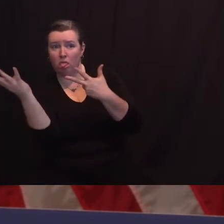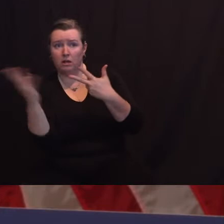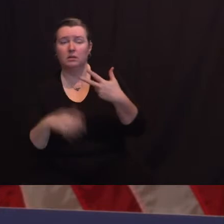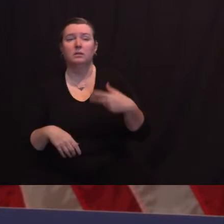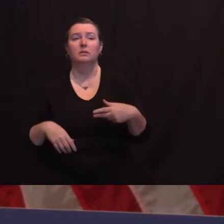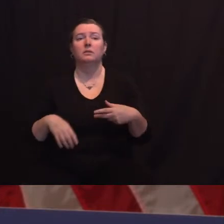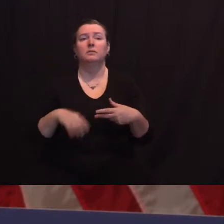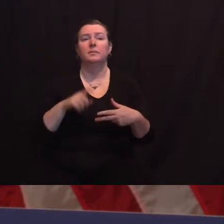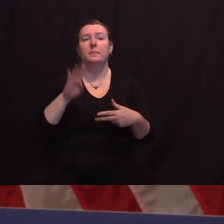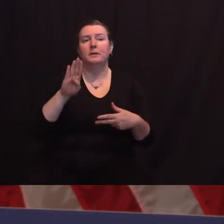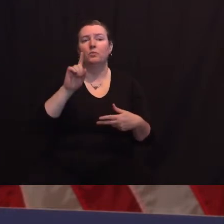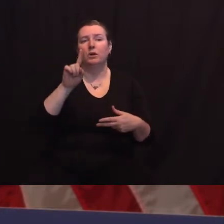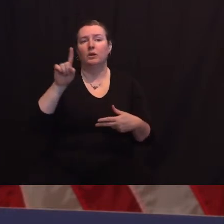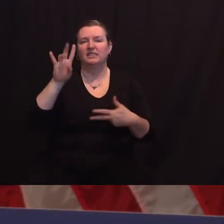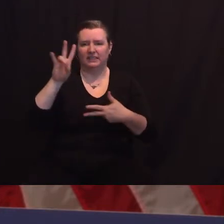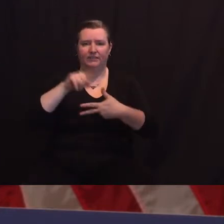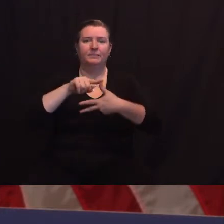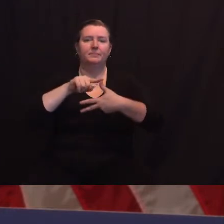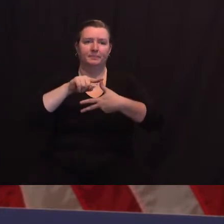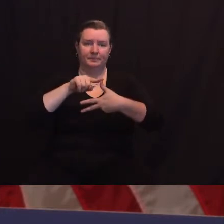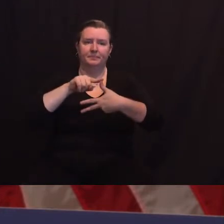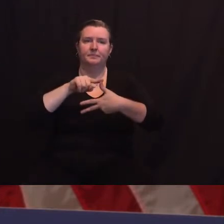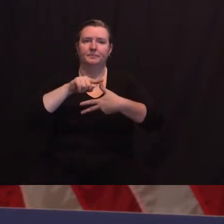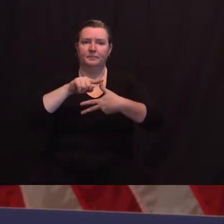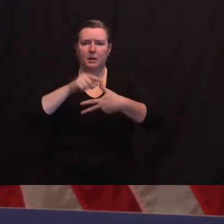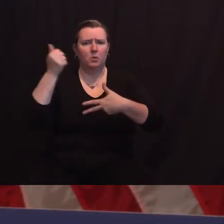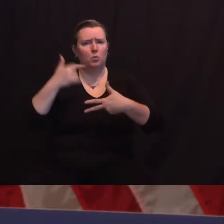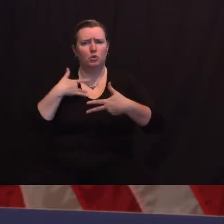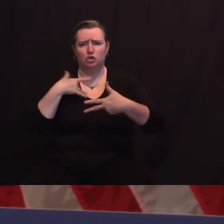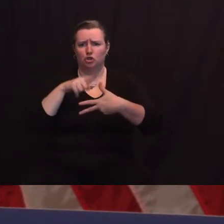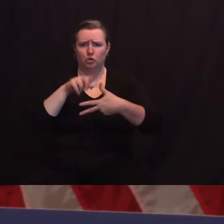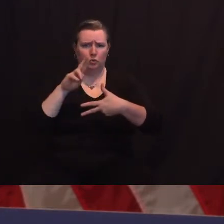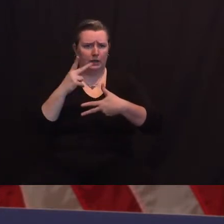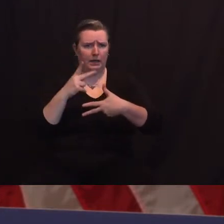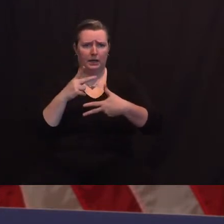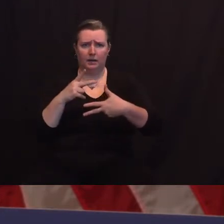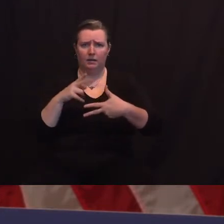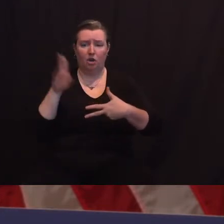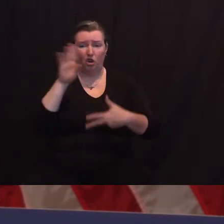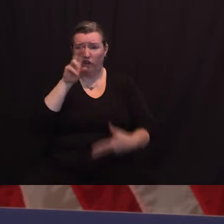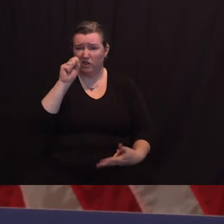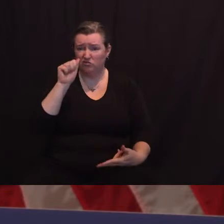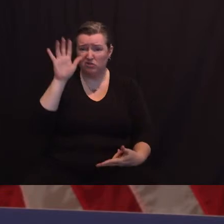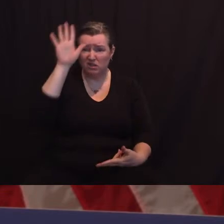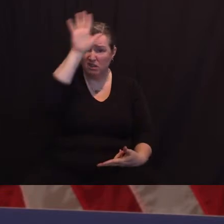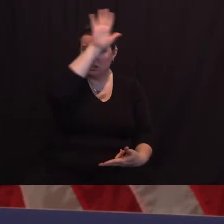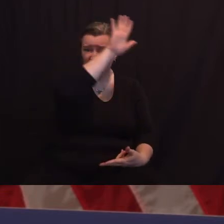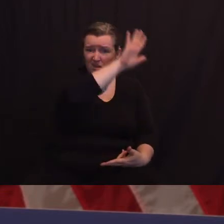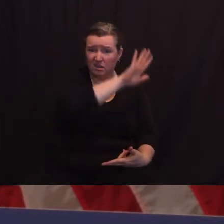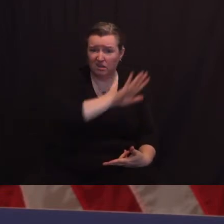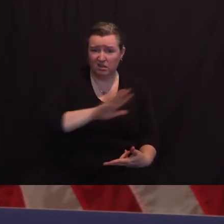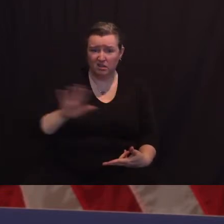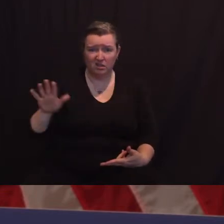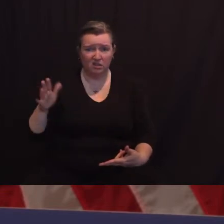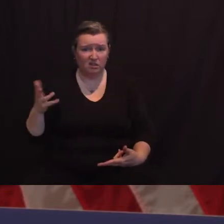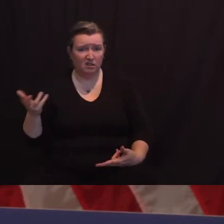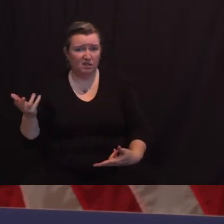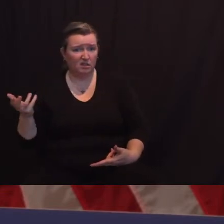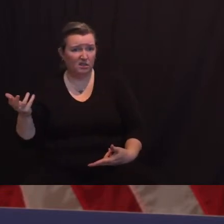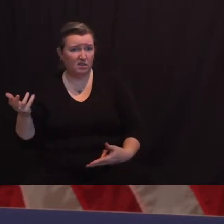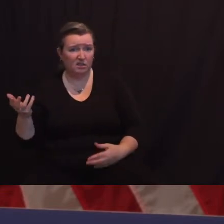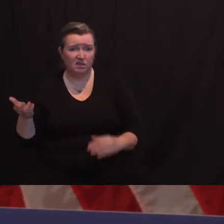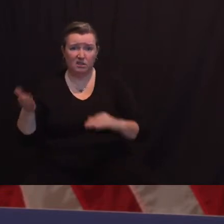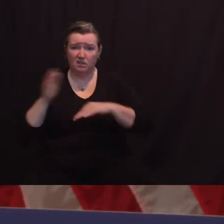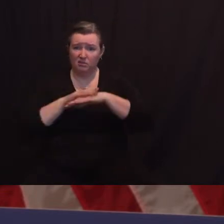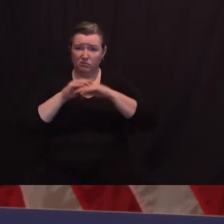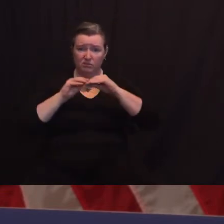concern, not just in New Jersey, but in the US as well. And yes, it's true that it's increased transmissibility, but